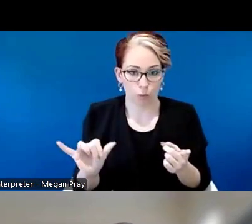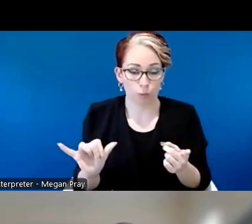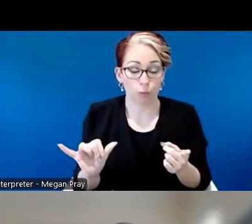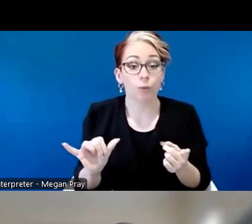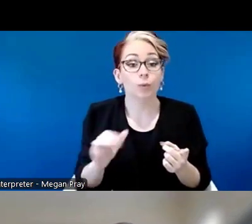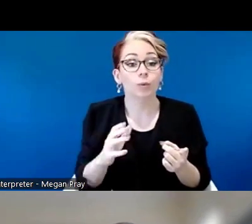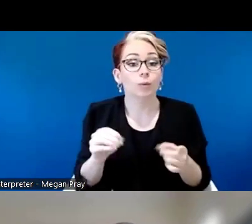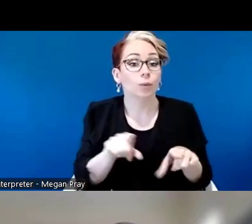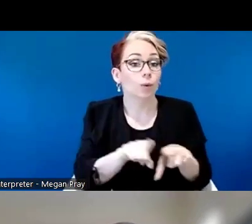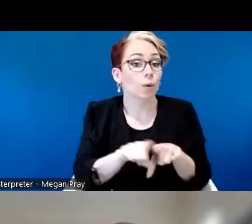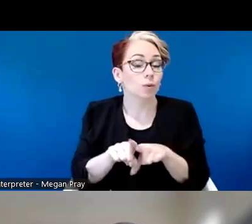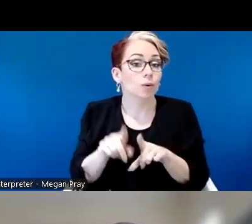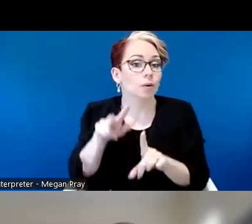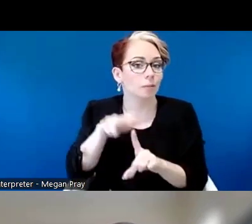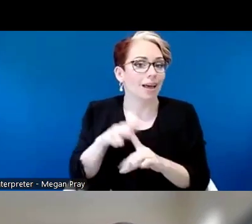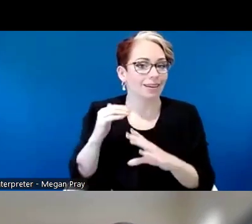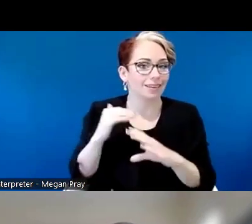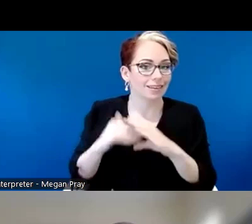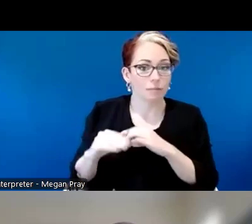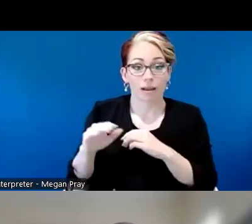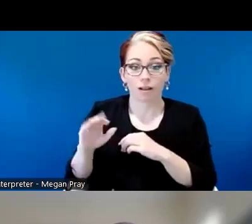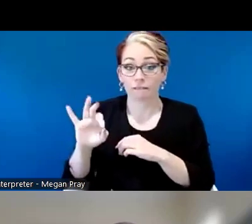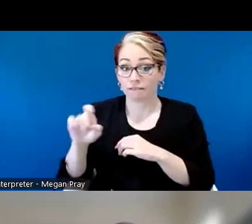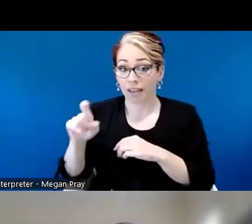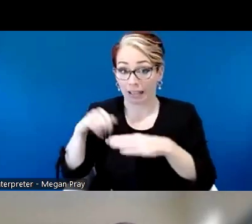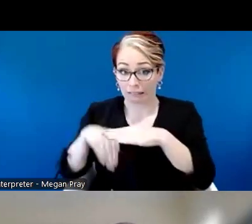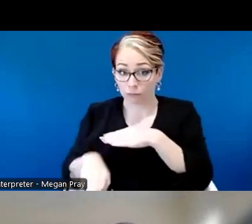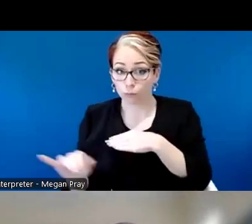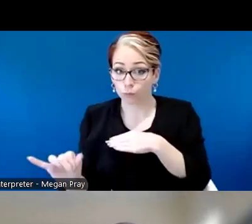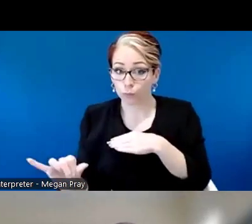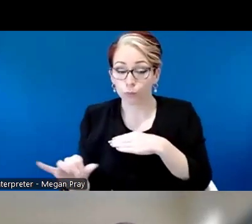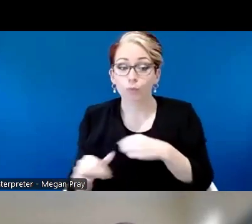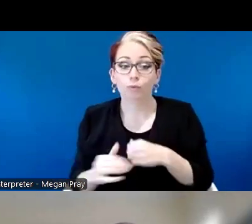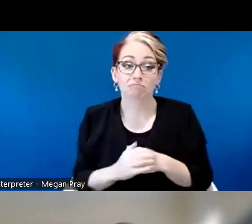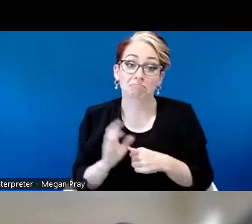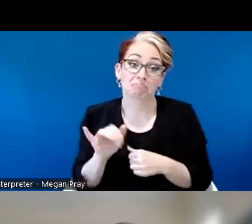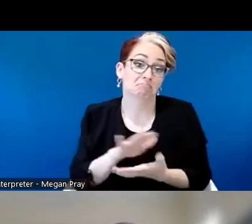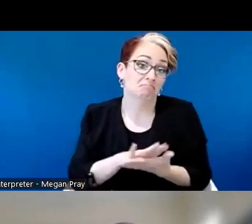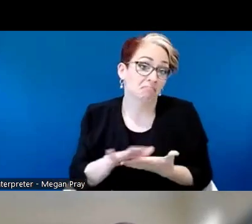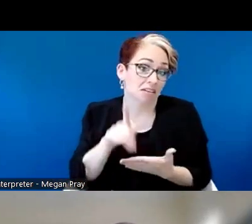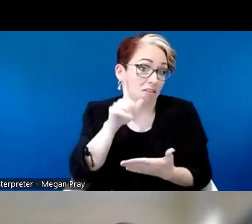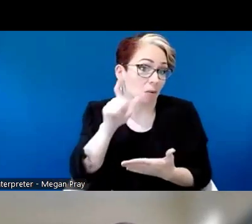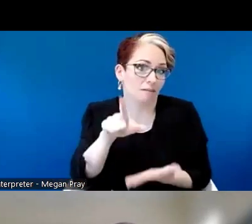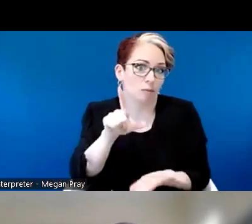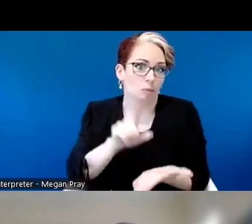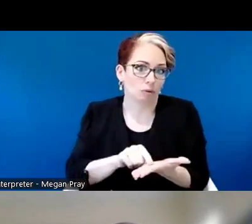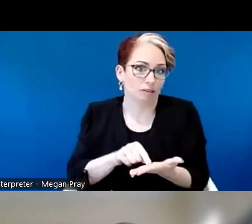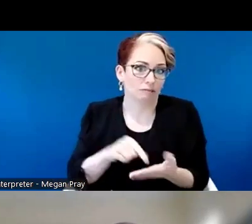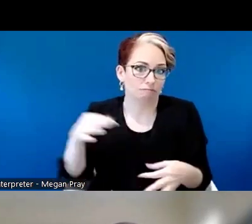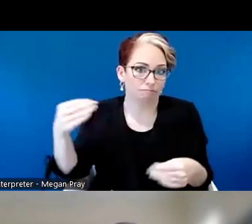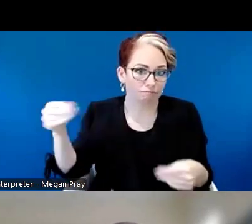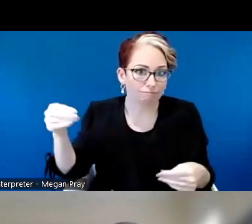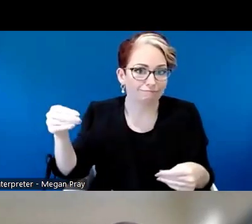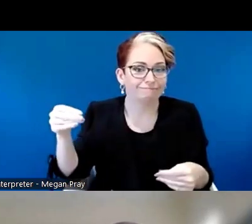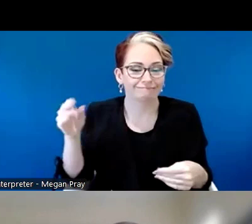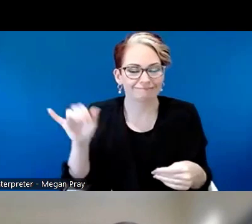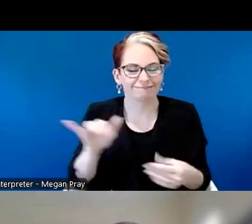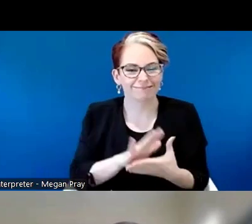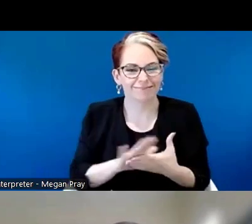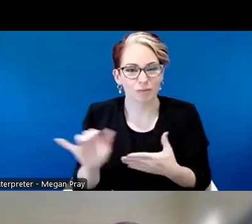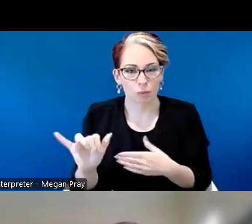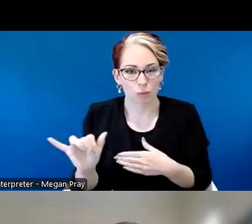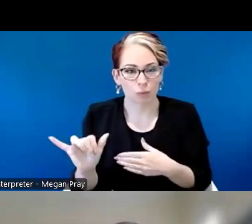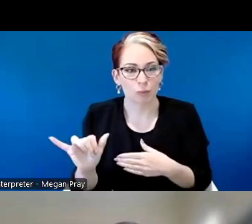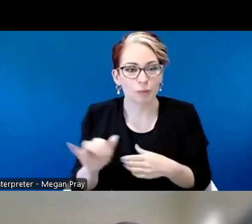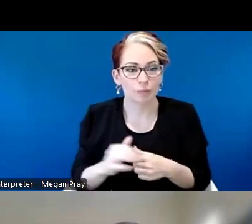And you can also apply by email or fax. So that's kind of nice to not have to print something. And you